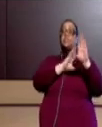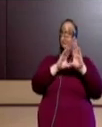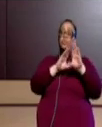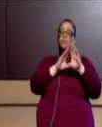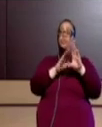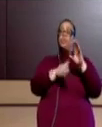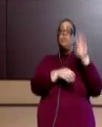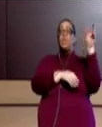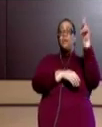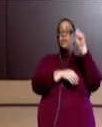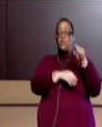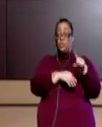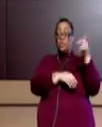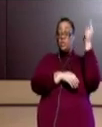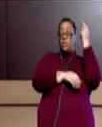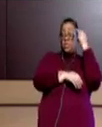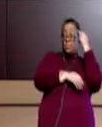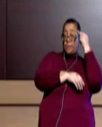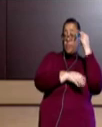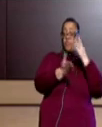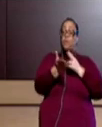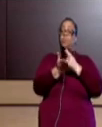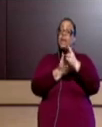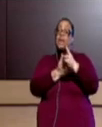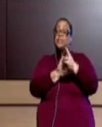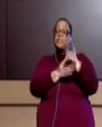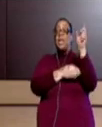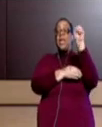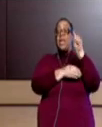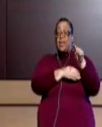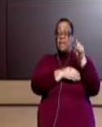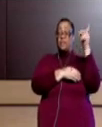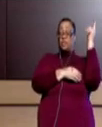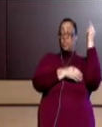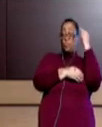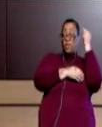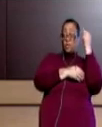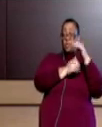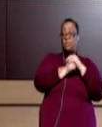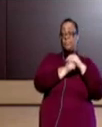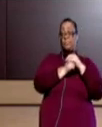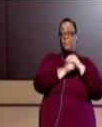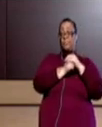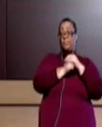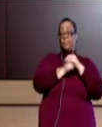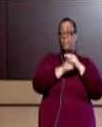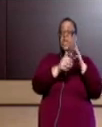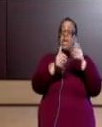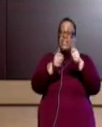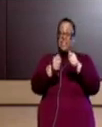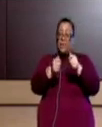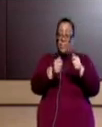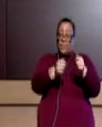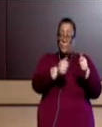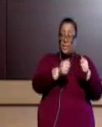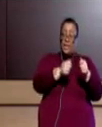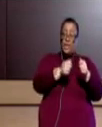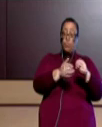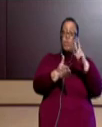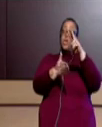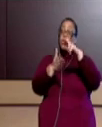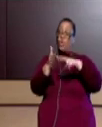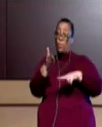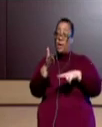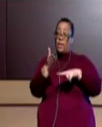comes to the mind, if you want to be honest and ask her some questions when it comes to the mind, we want you to literally begin to type those questions in. They are going to read